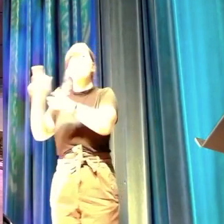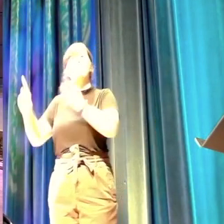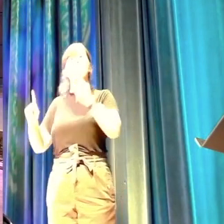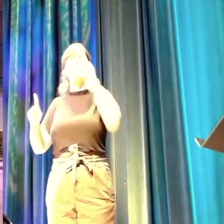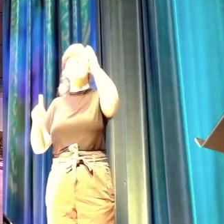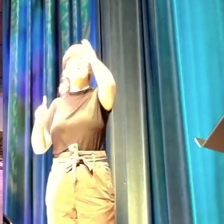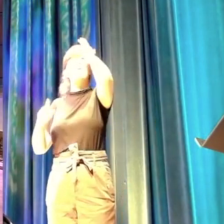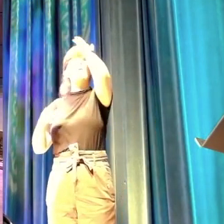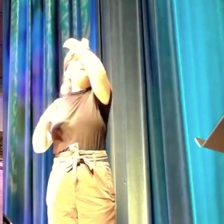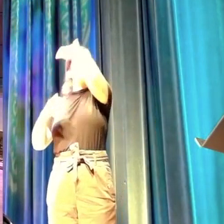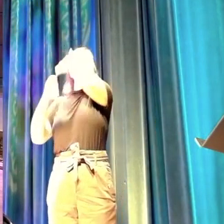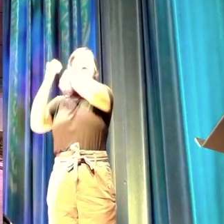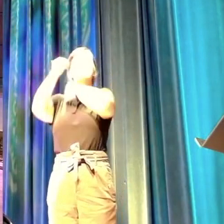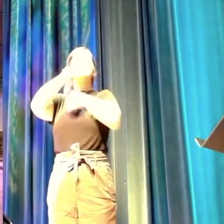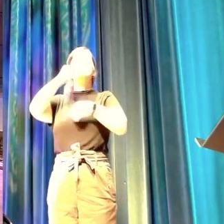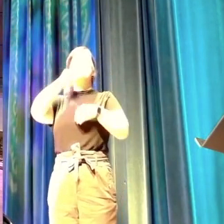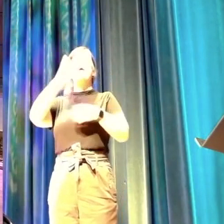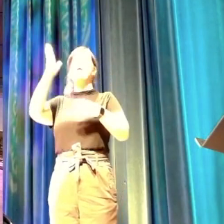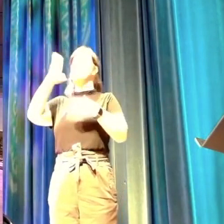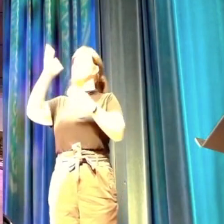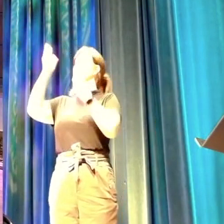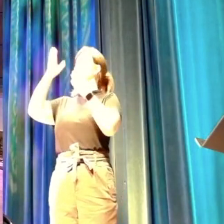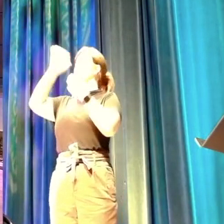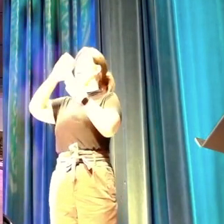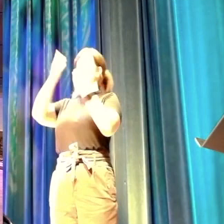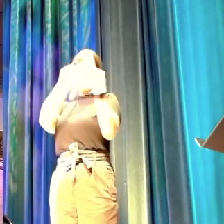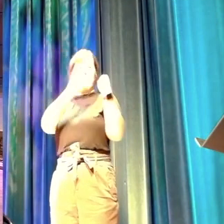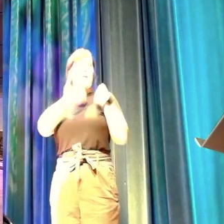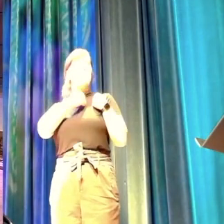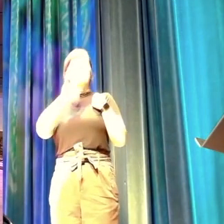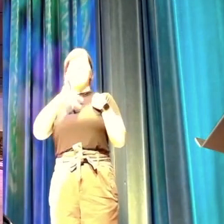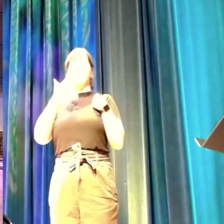it's like I'm not even working. I'm doing what